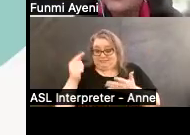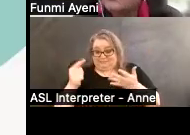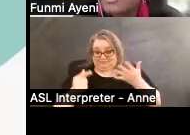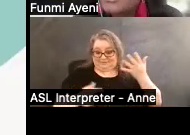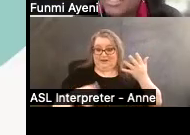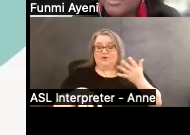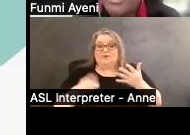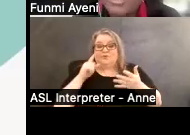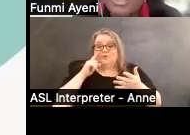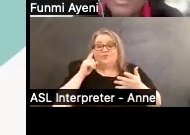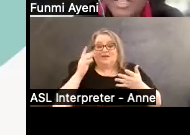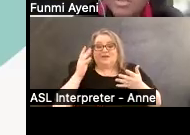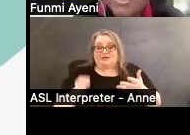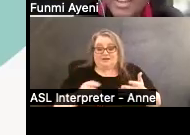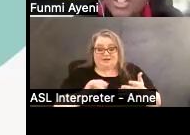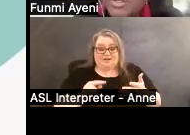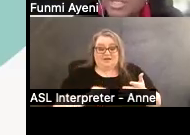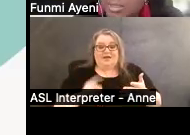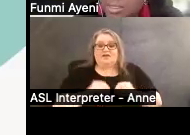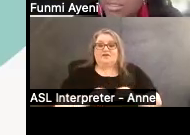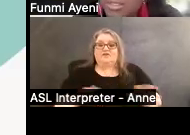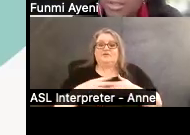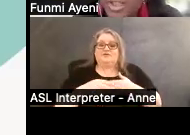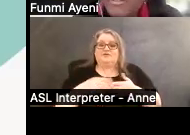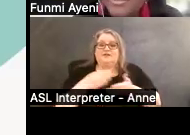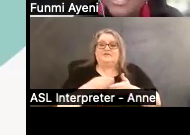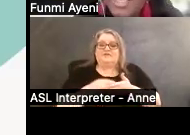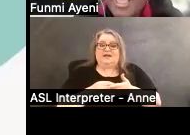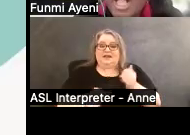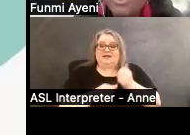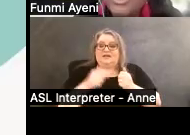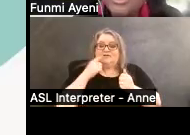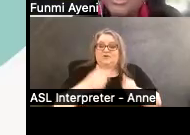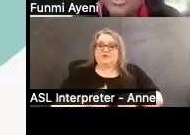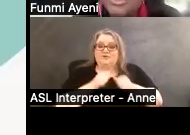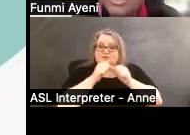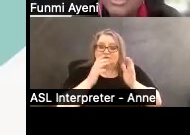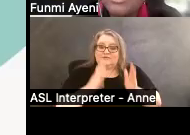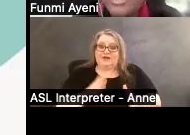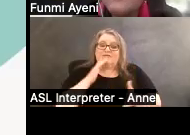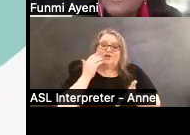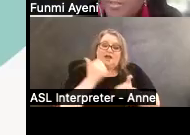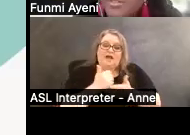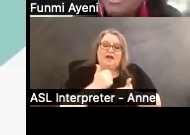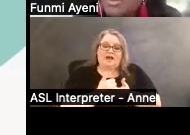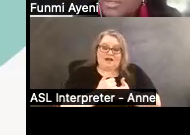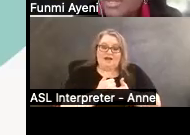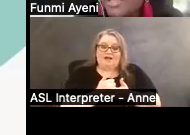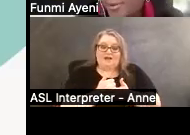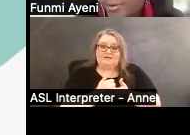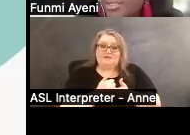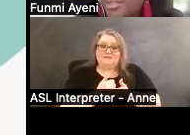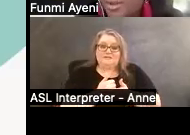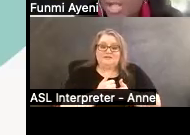was that dispersing flexible financial assistance to survivors helped to yield a